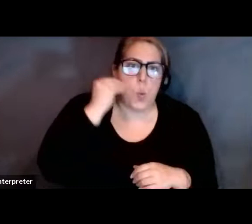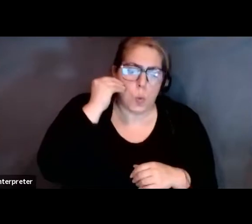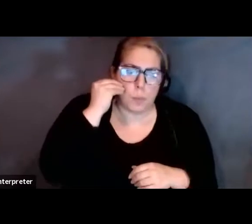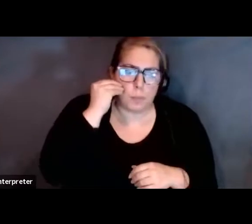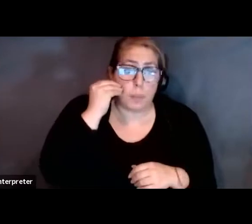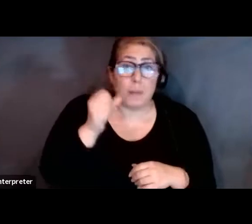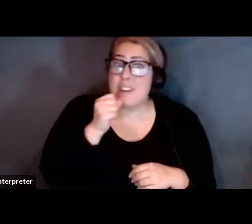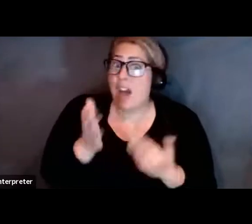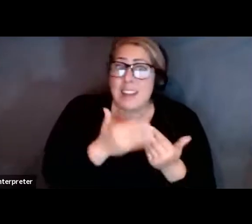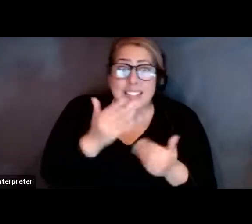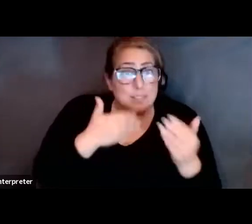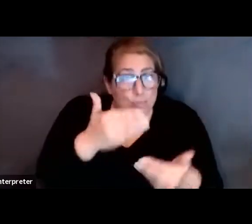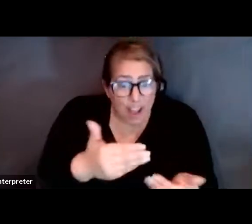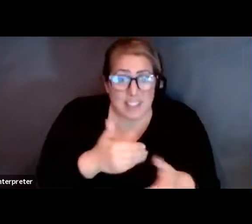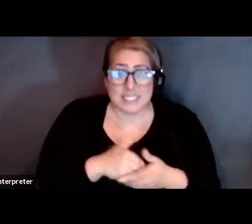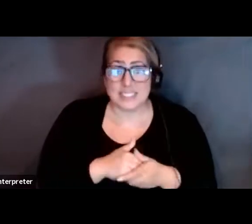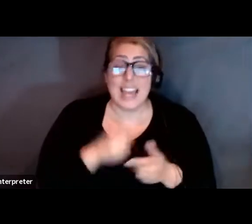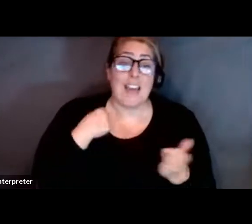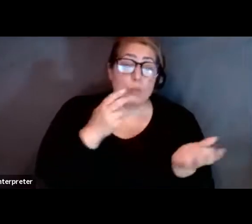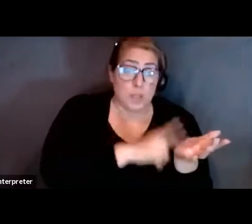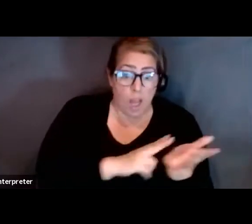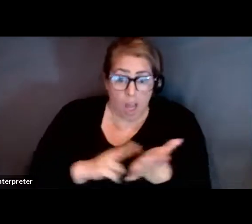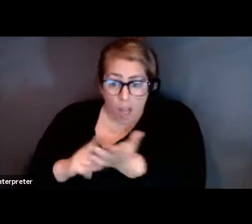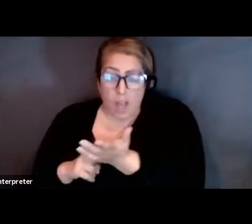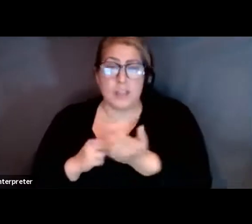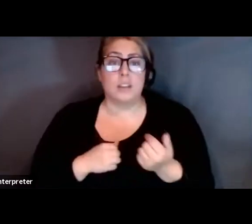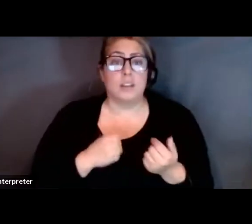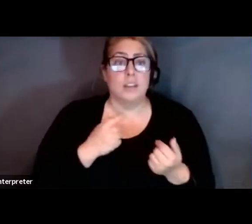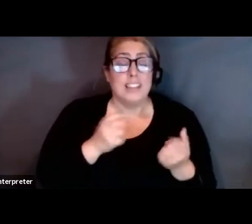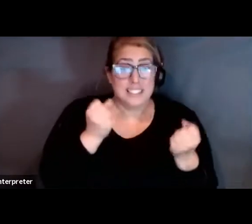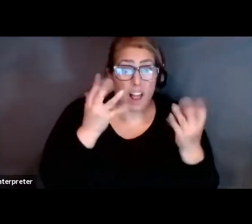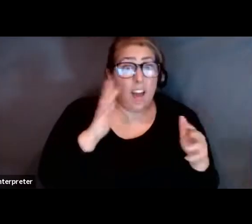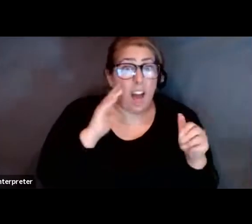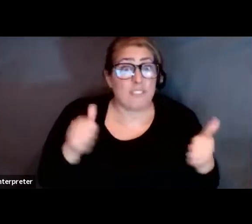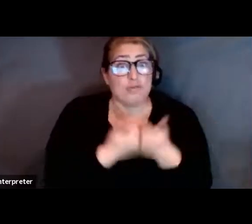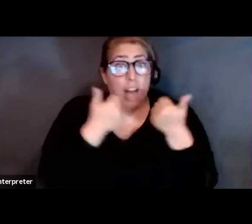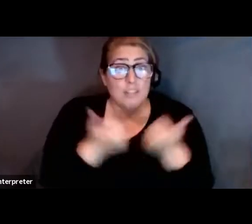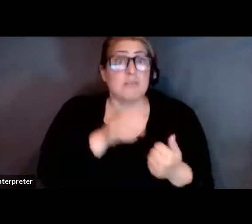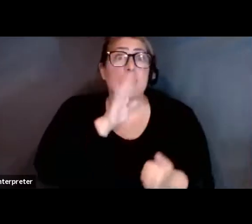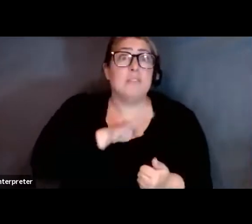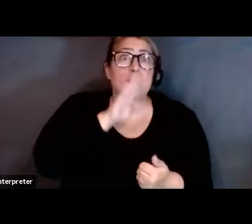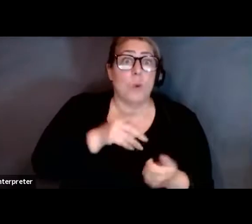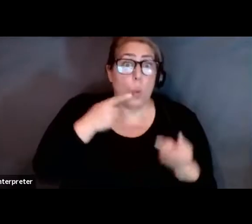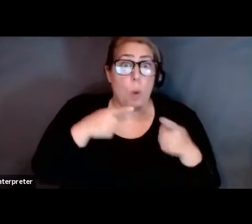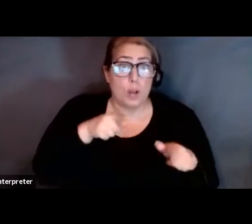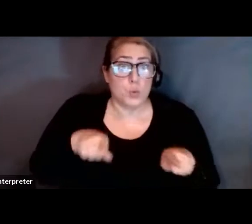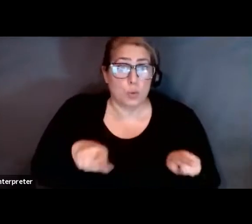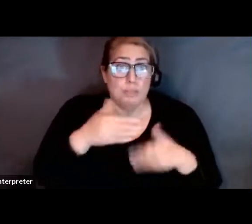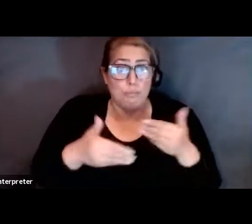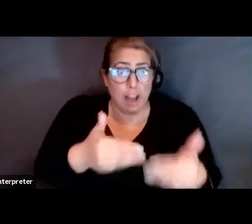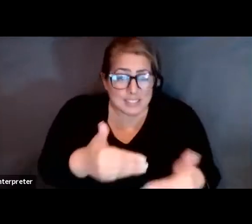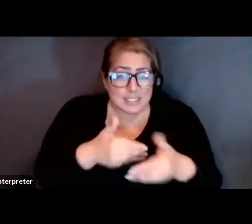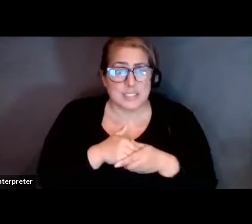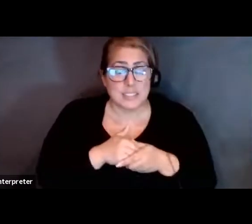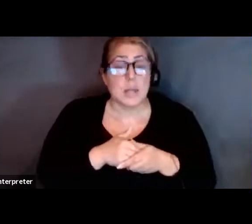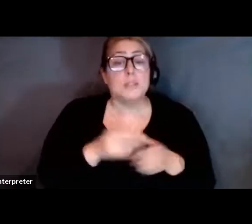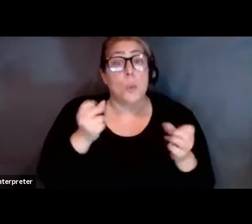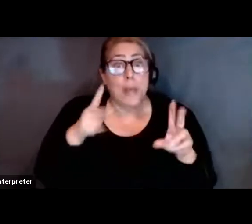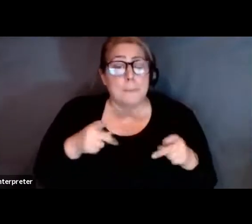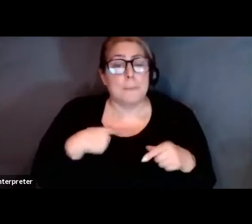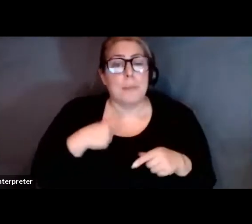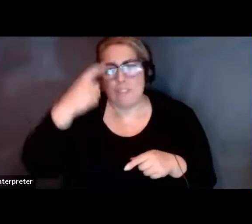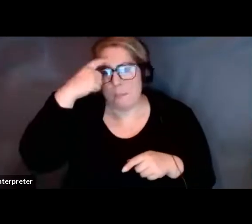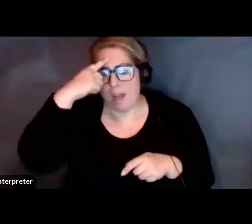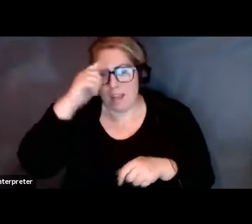and unrealistic eligibility requirements present significant hurdles for individuals who need housing, forcing them to stay in survival mode